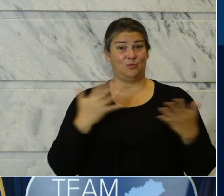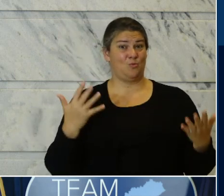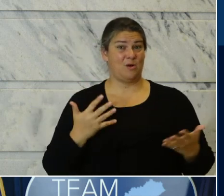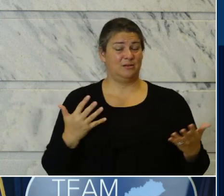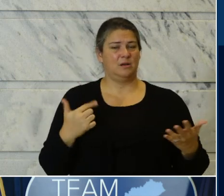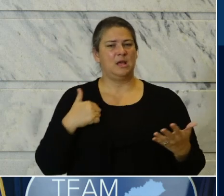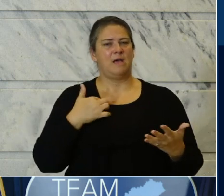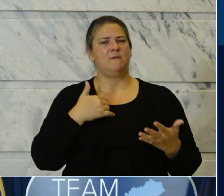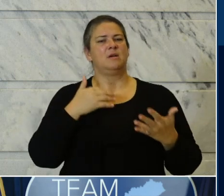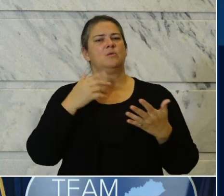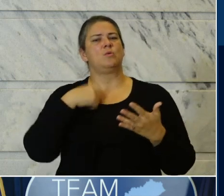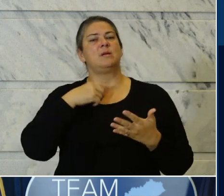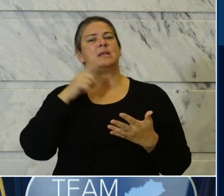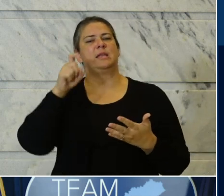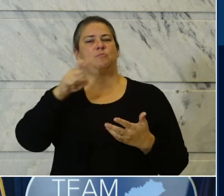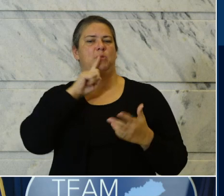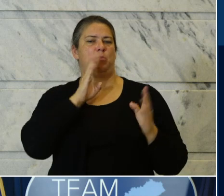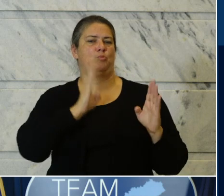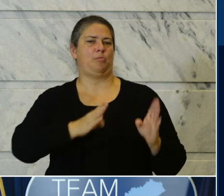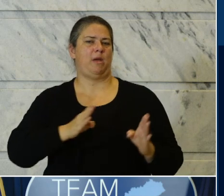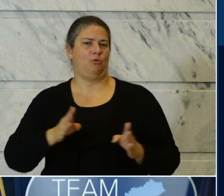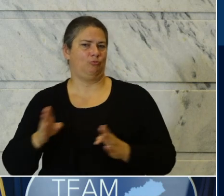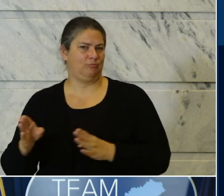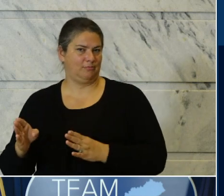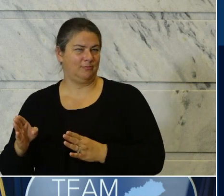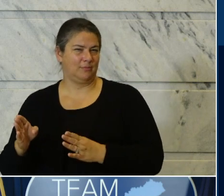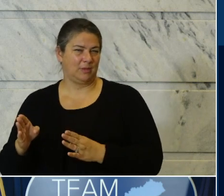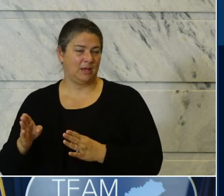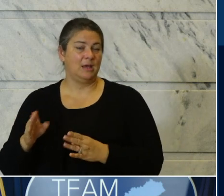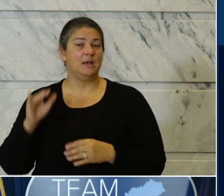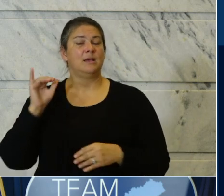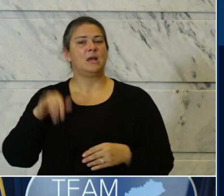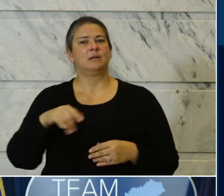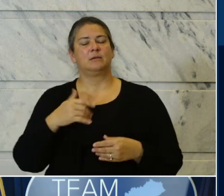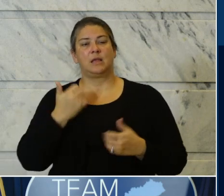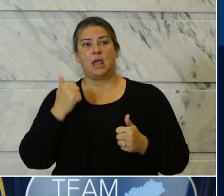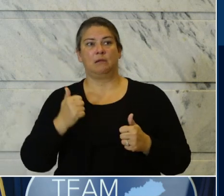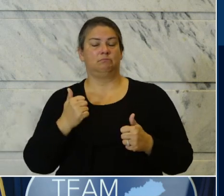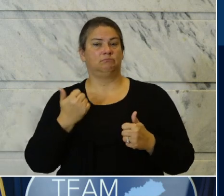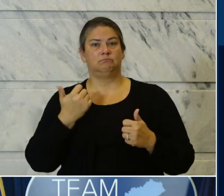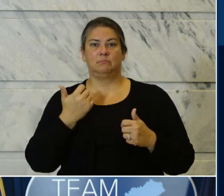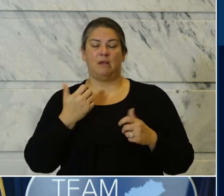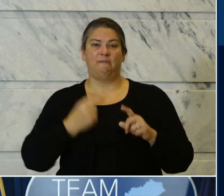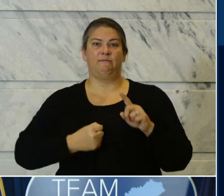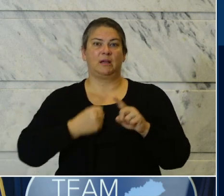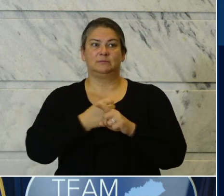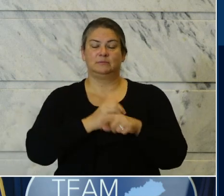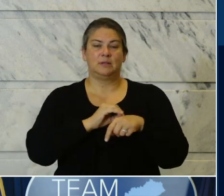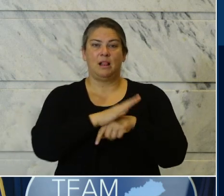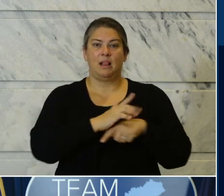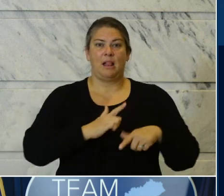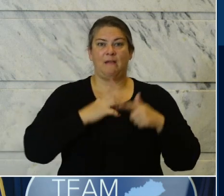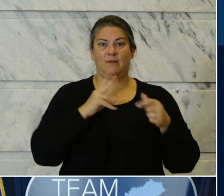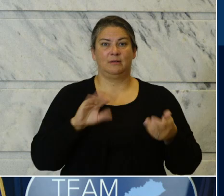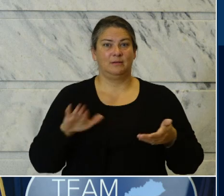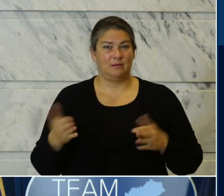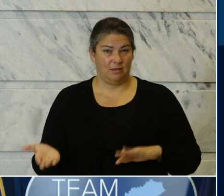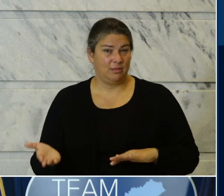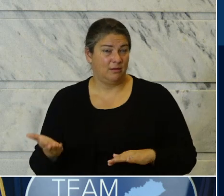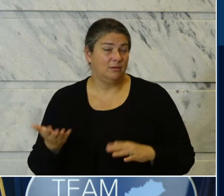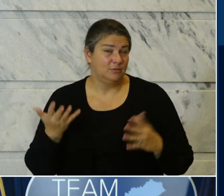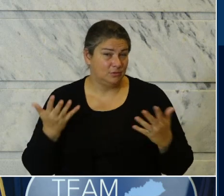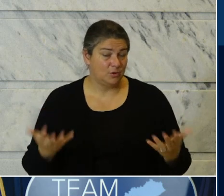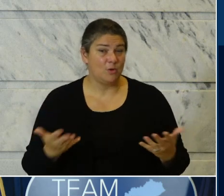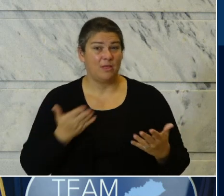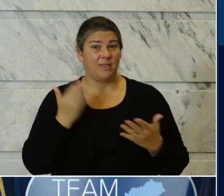death. These much-needed grants will help Kentucky communities plan for, respond to, and recover from events that we pray